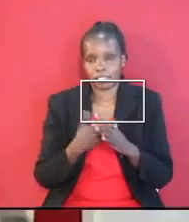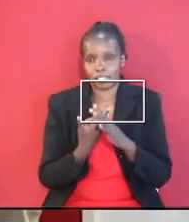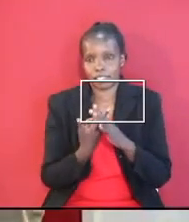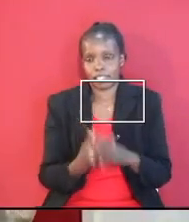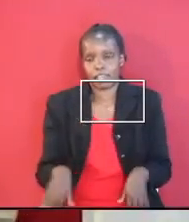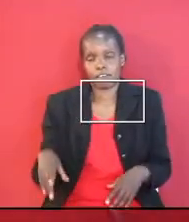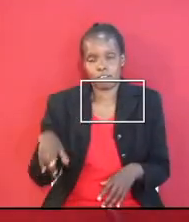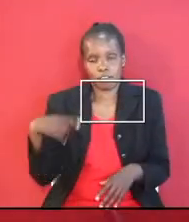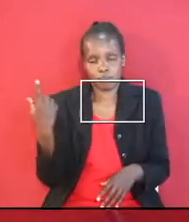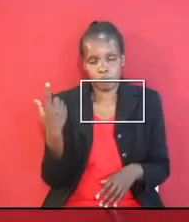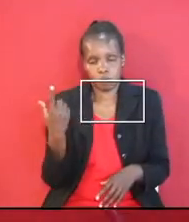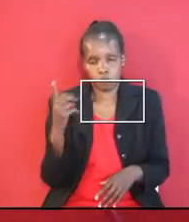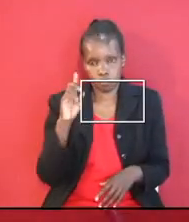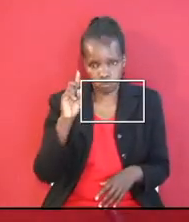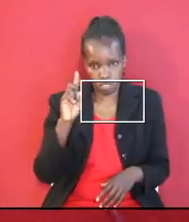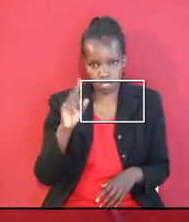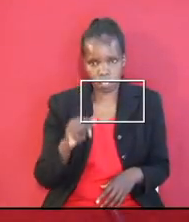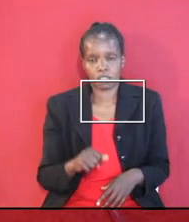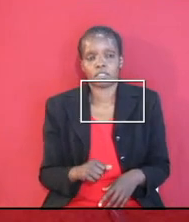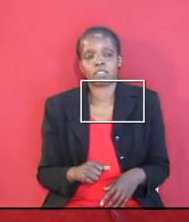The very first one.